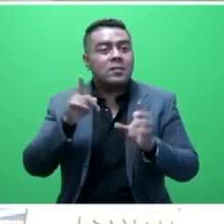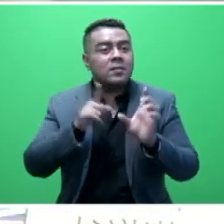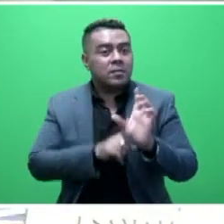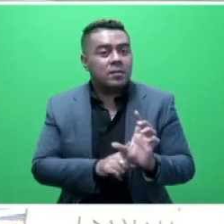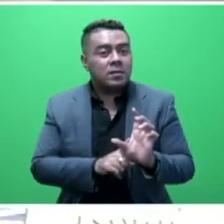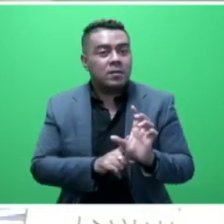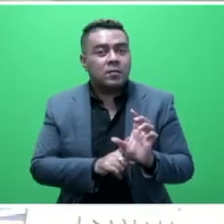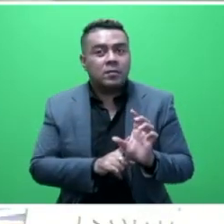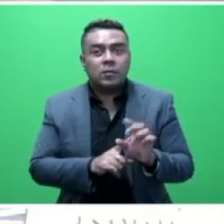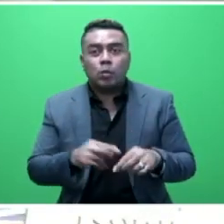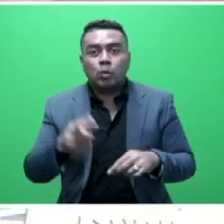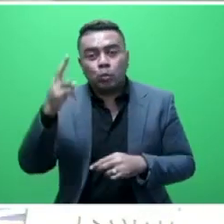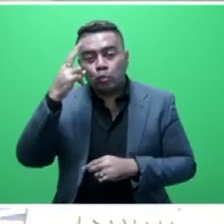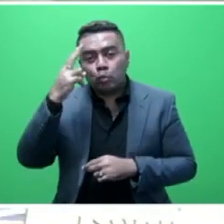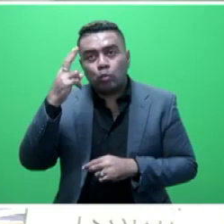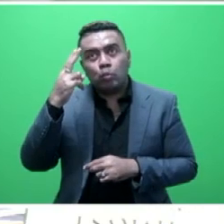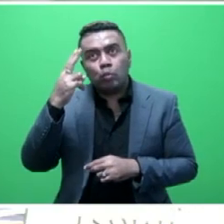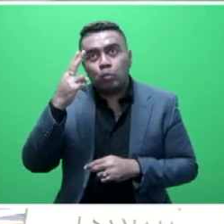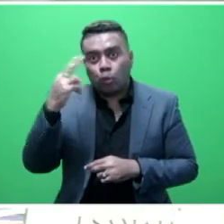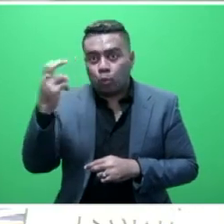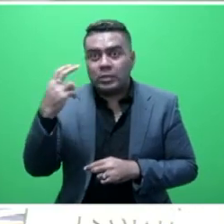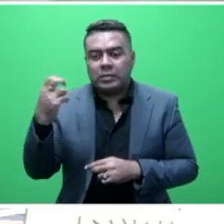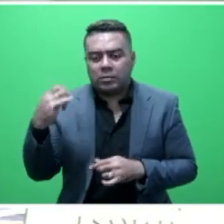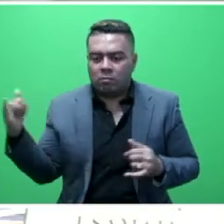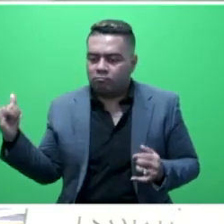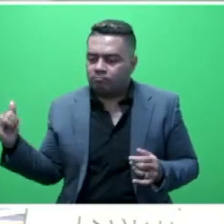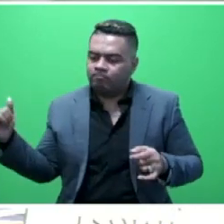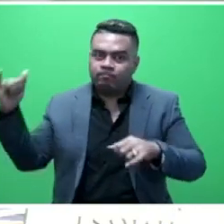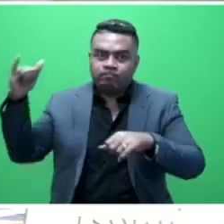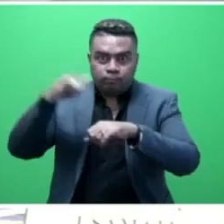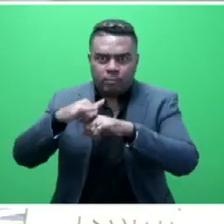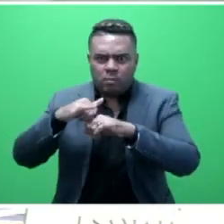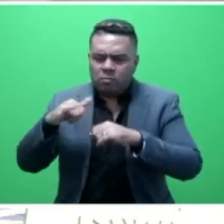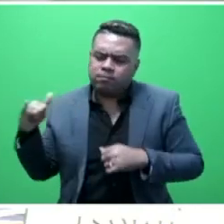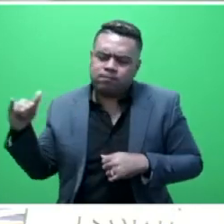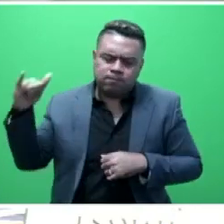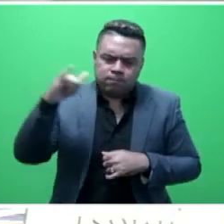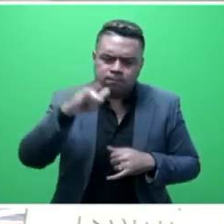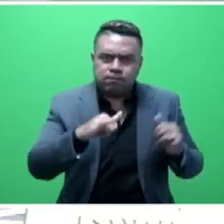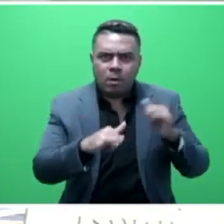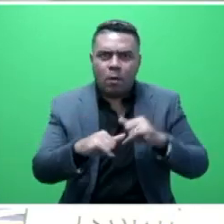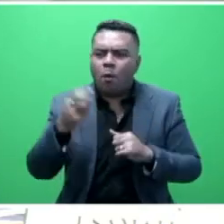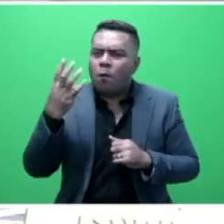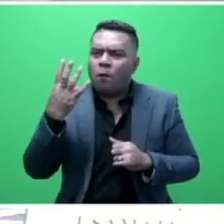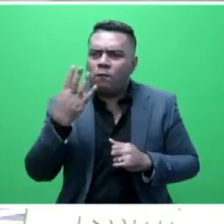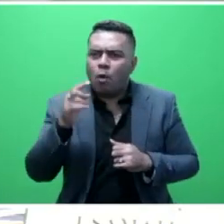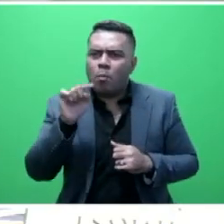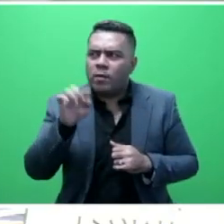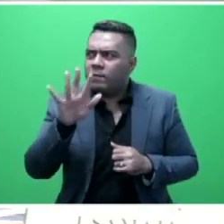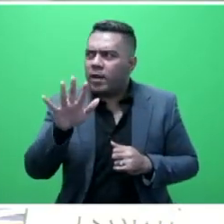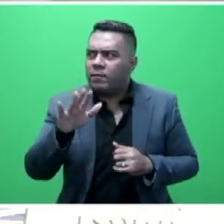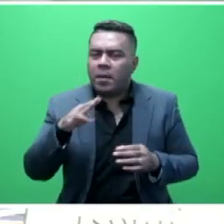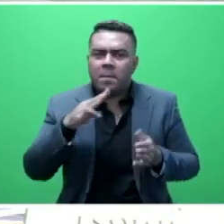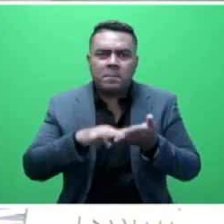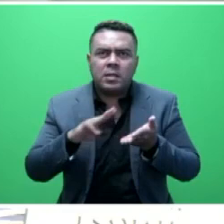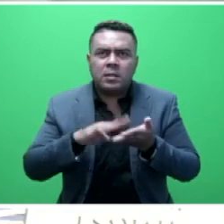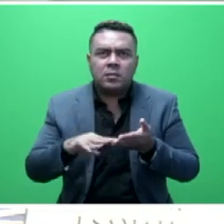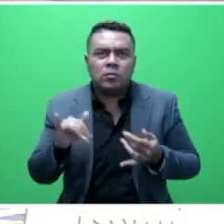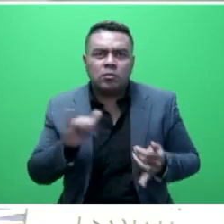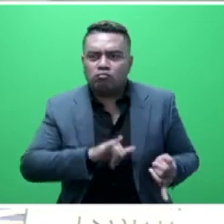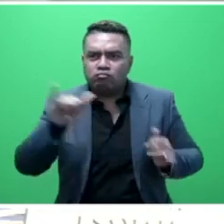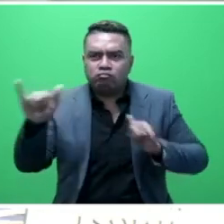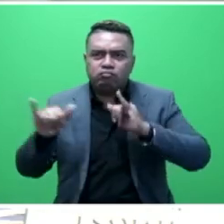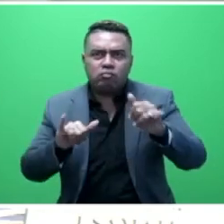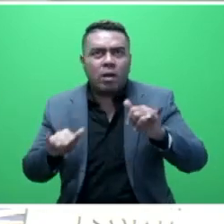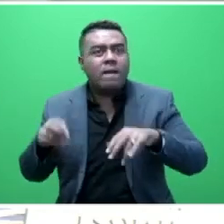Kiwis, tourists, hop on flights around the world to make around 12.5 million trips overseas. Fiji